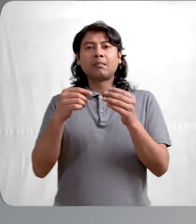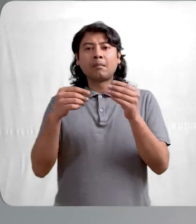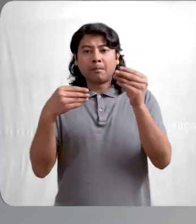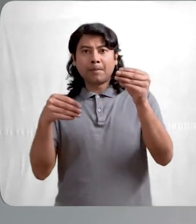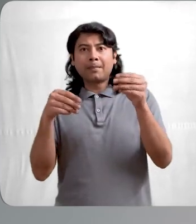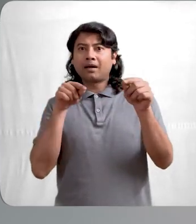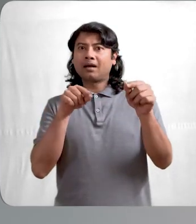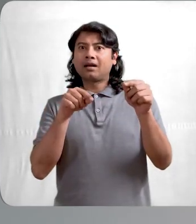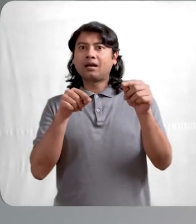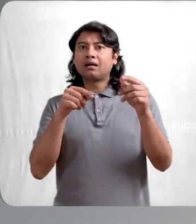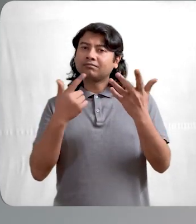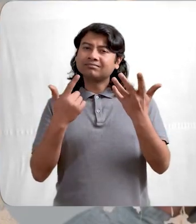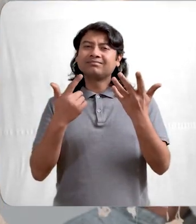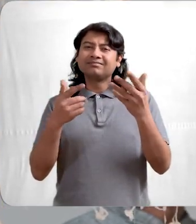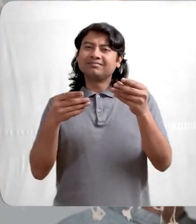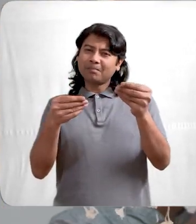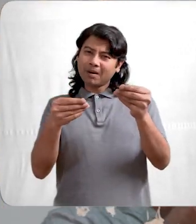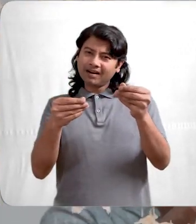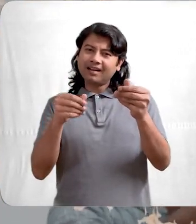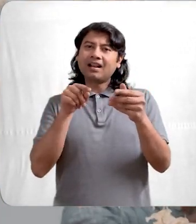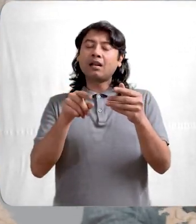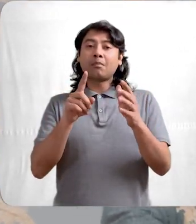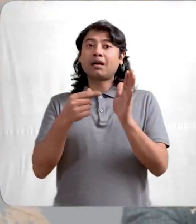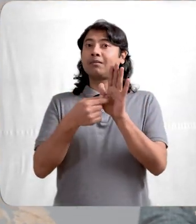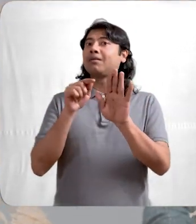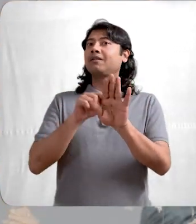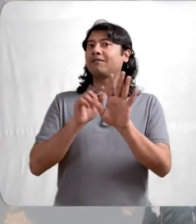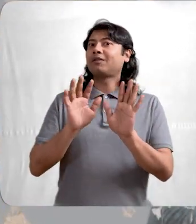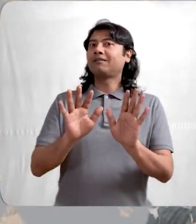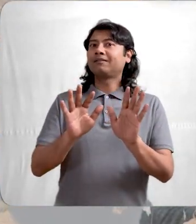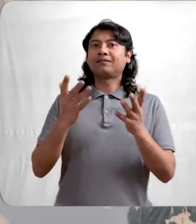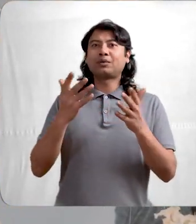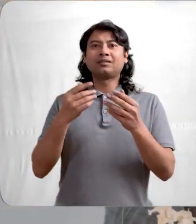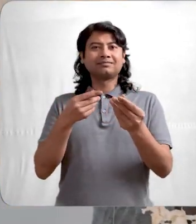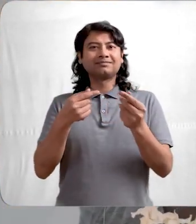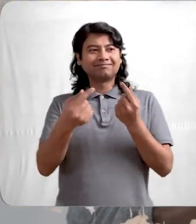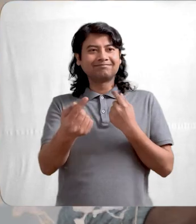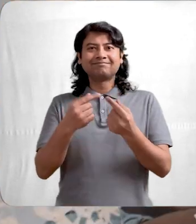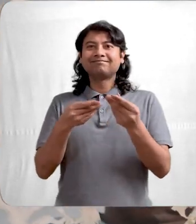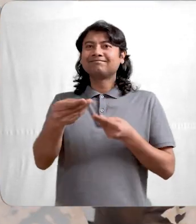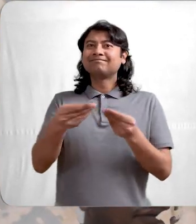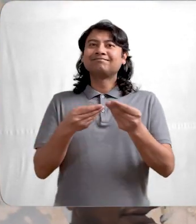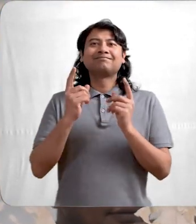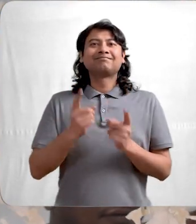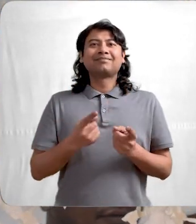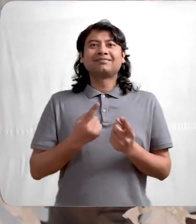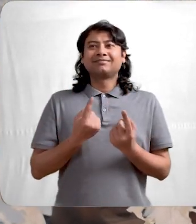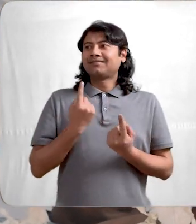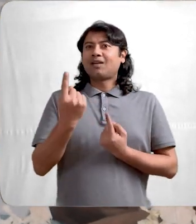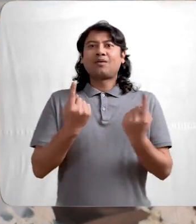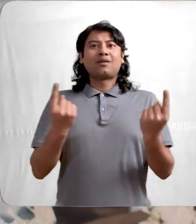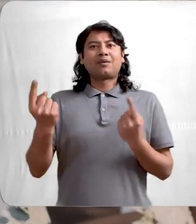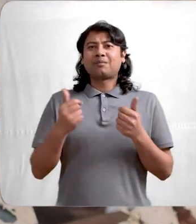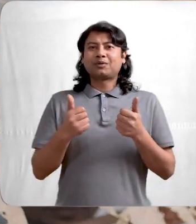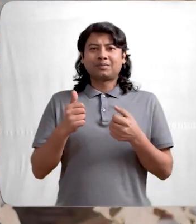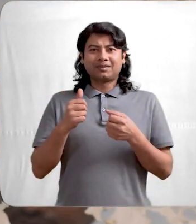idea of porosity comes in. So it's a physical thing as well as a metaphorical kind of idea that we keep